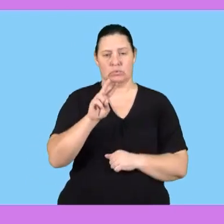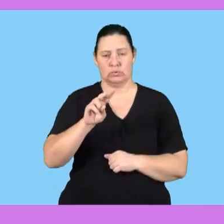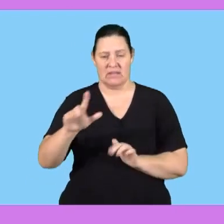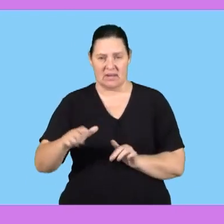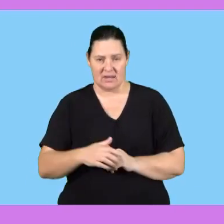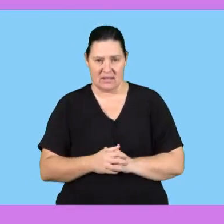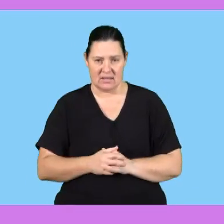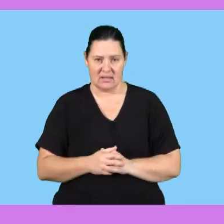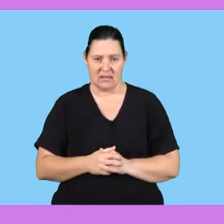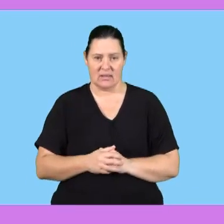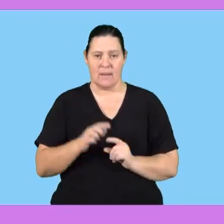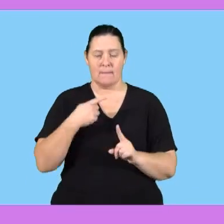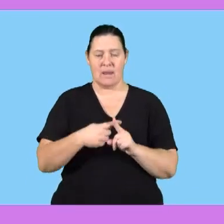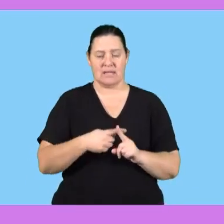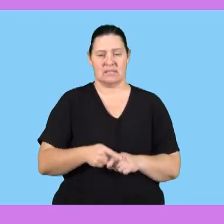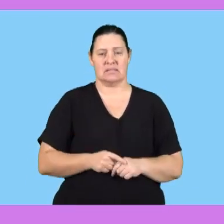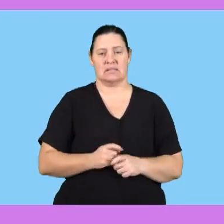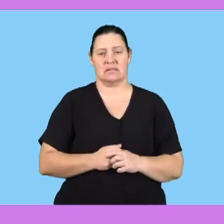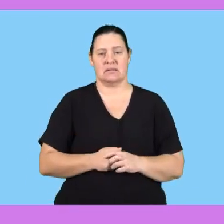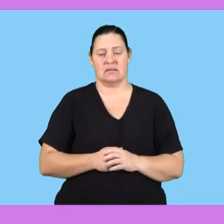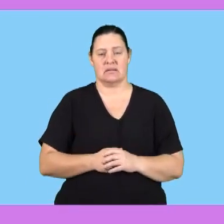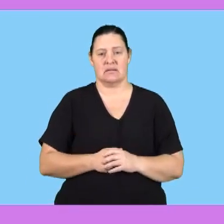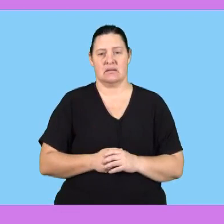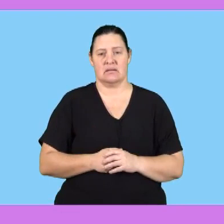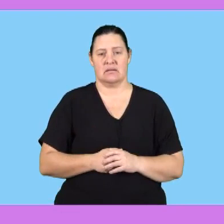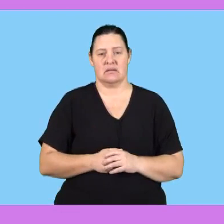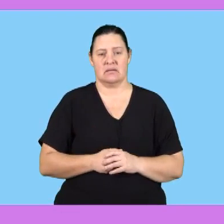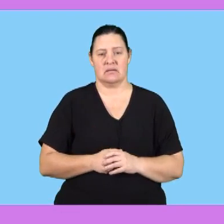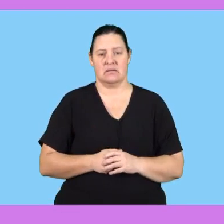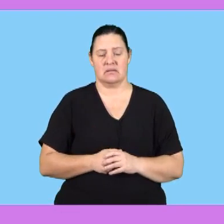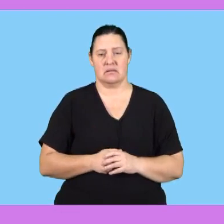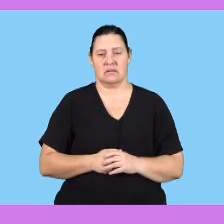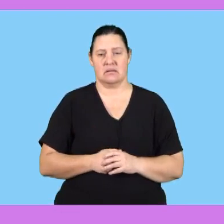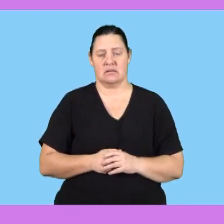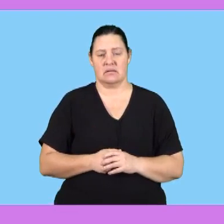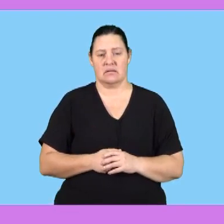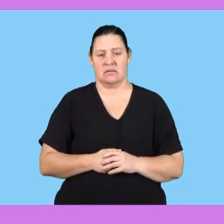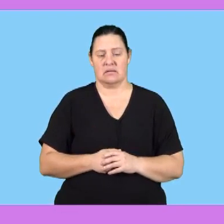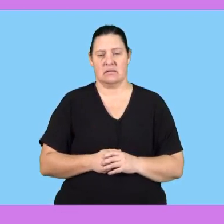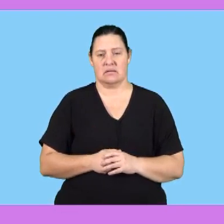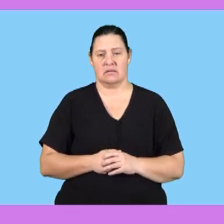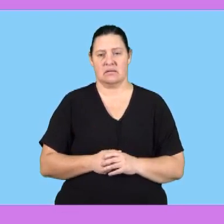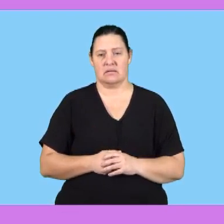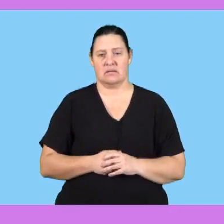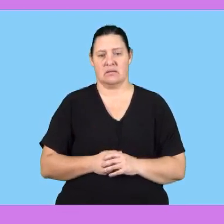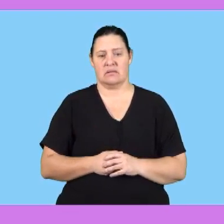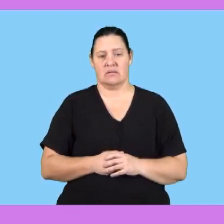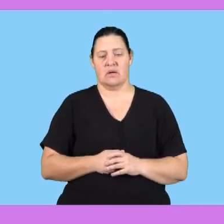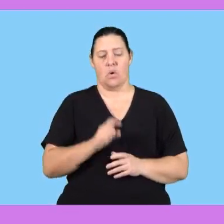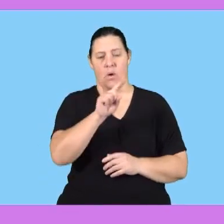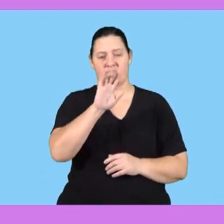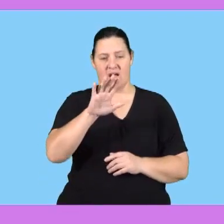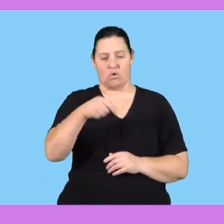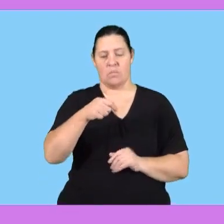plus 10.27, and I'm going to add my last value here, or percentage for that matter,